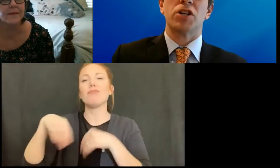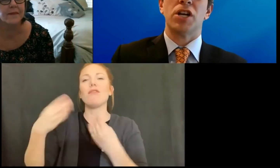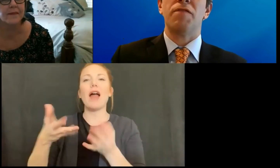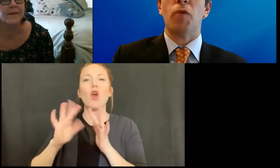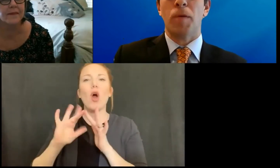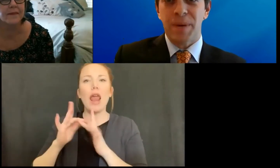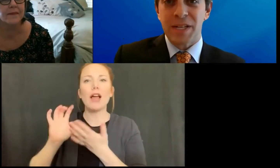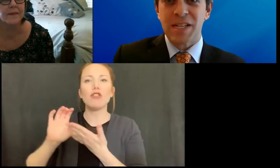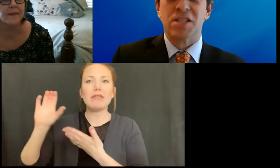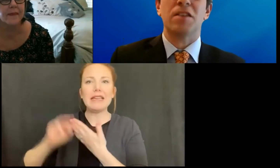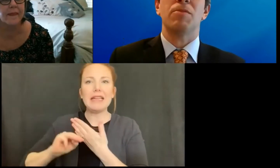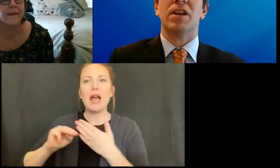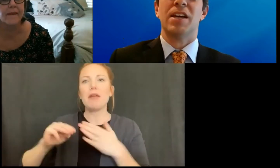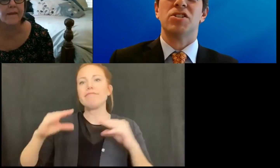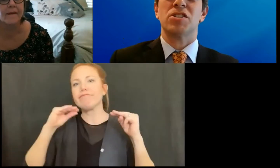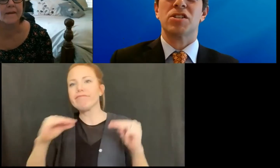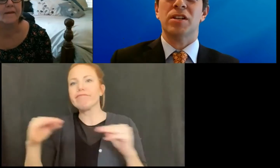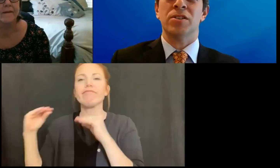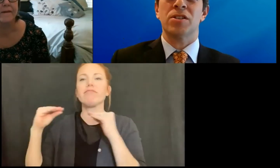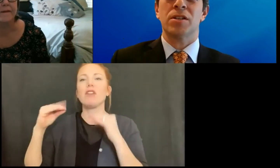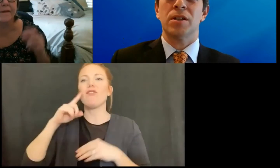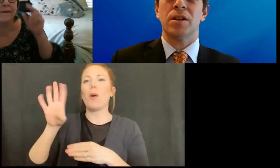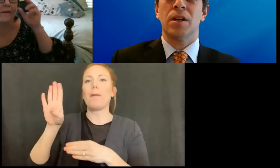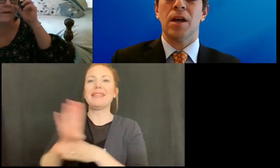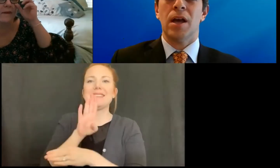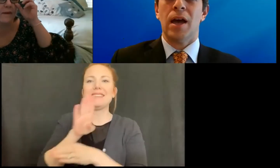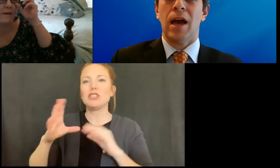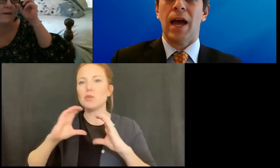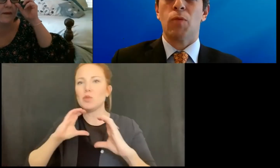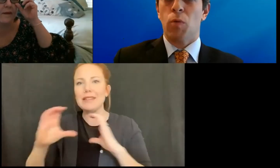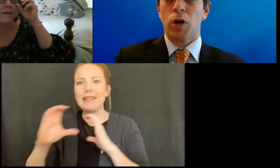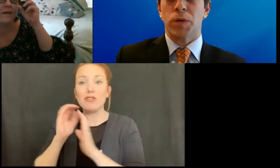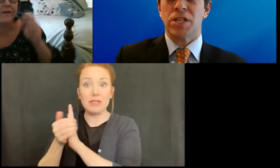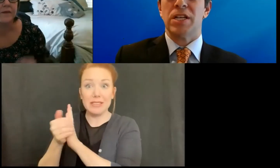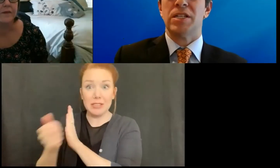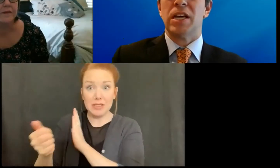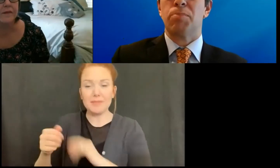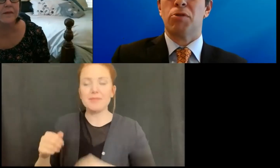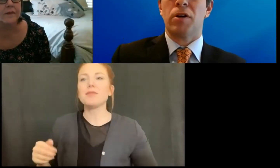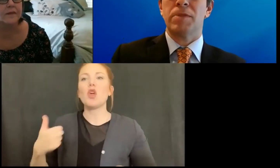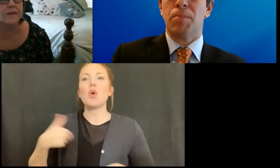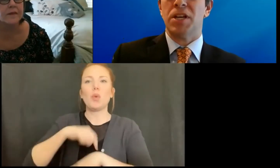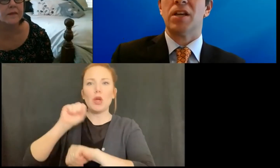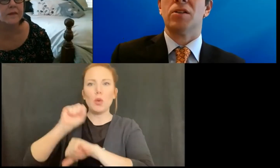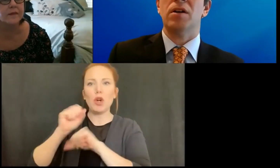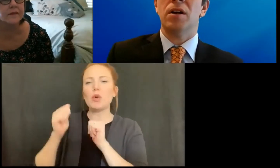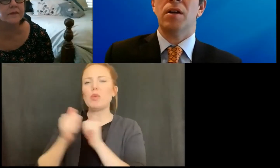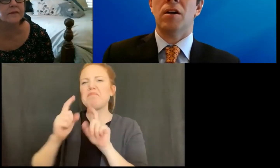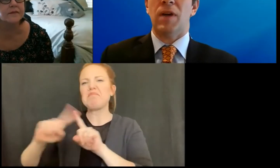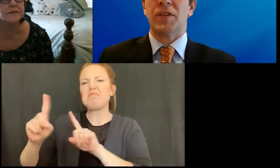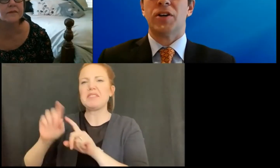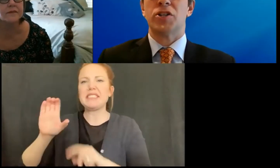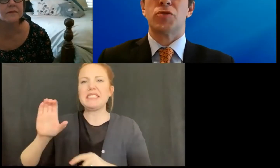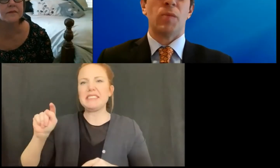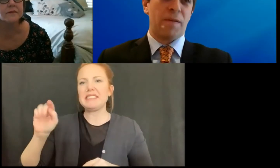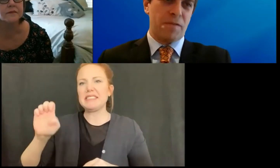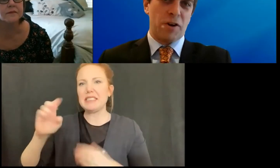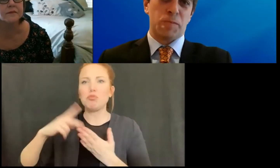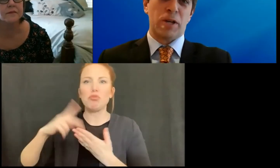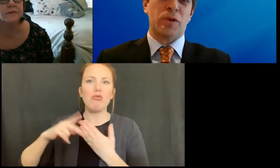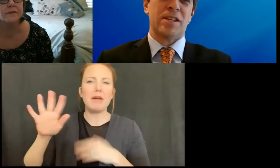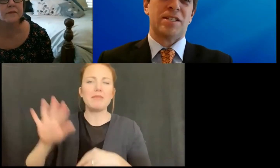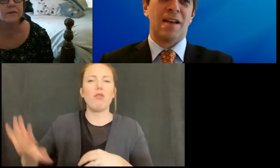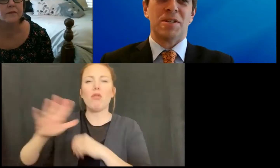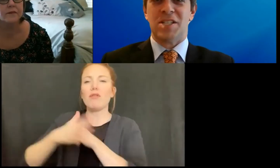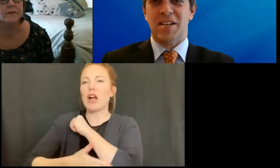and instruction for business communication skills. And we work with CTE programs in particular around the country. We have